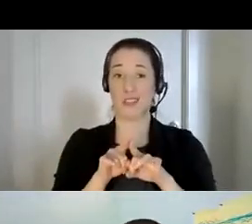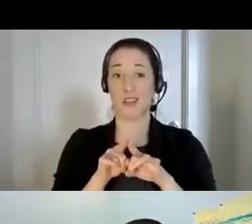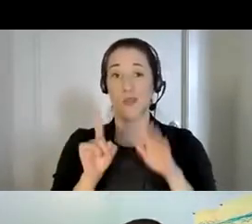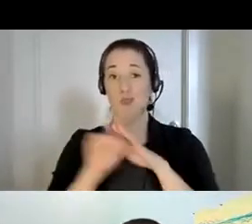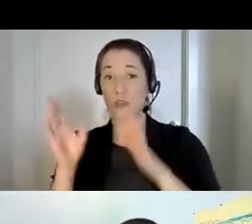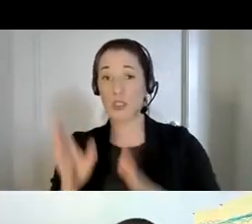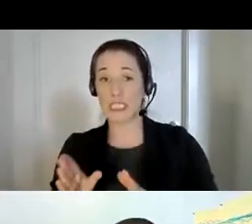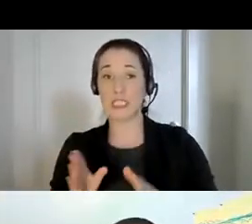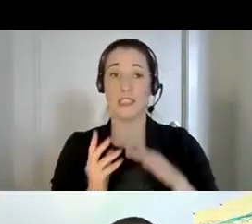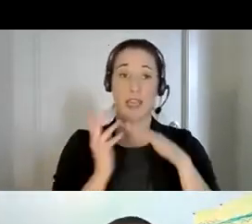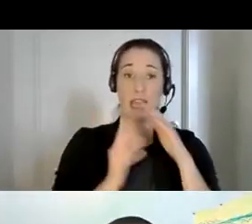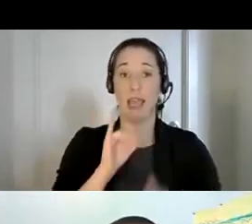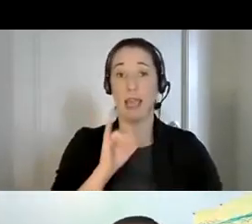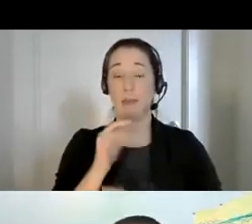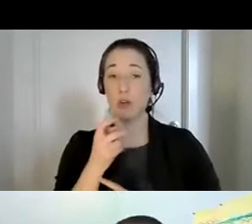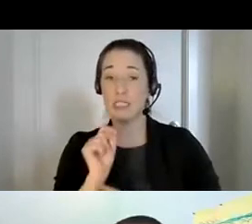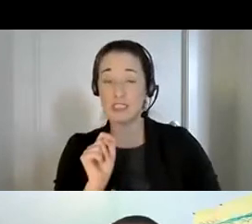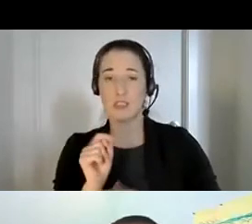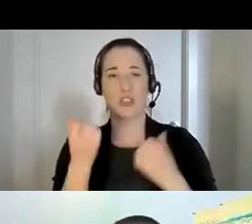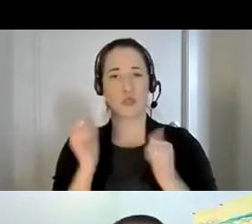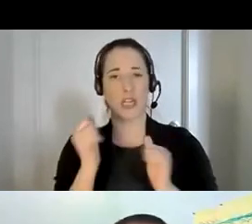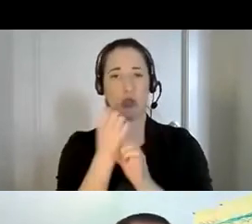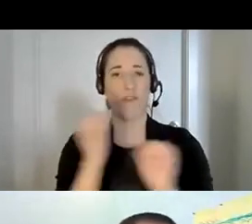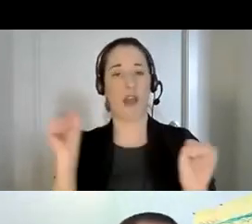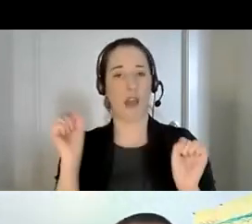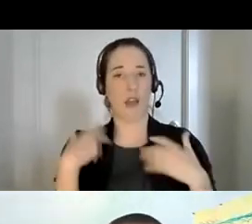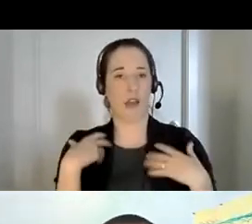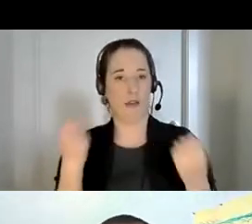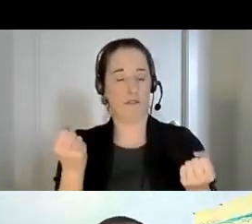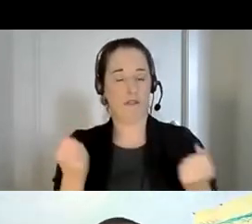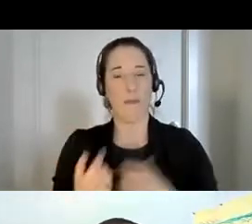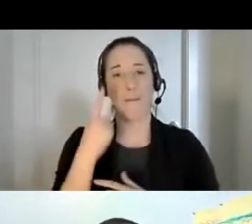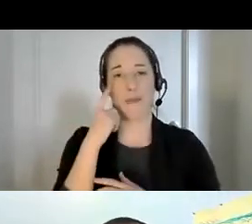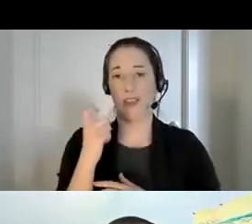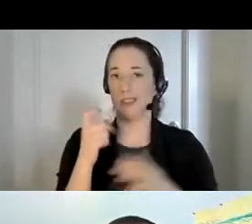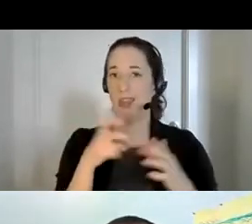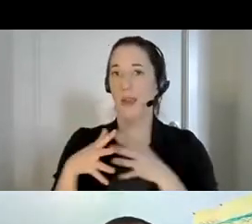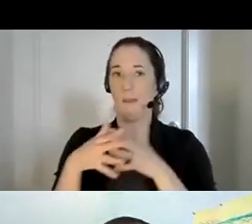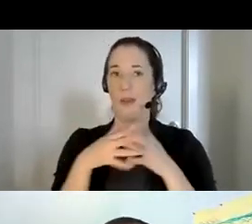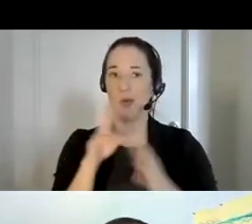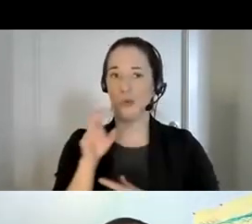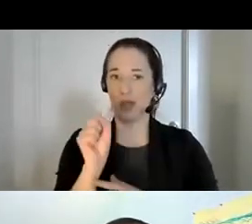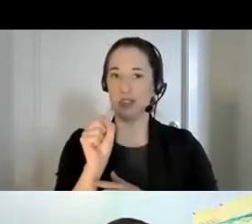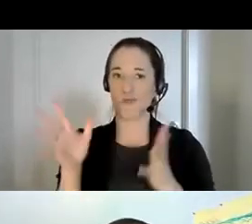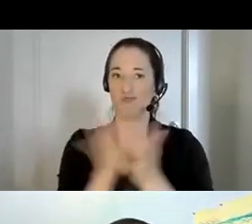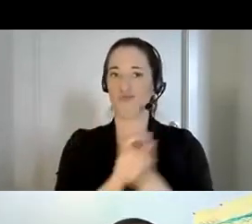immigrants trying to survive because the United States have ravaged and exploited our homelands.